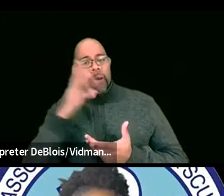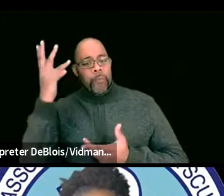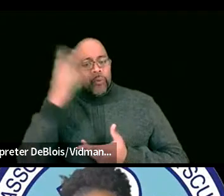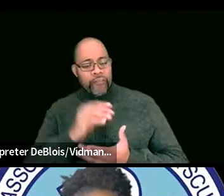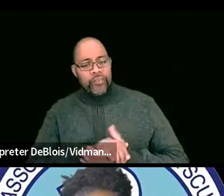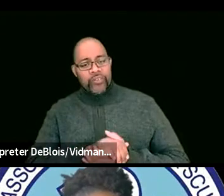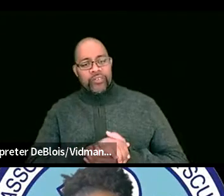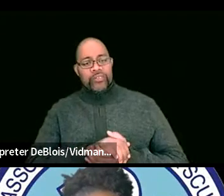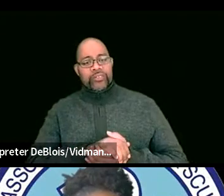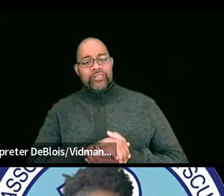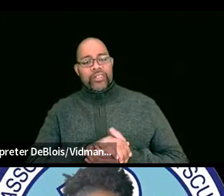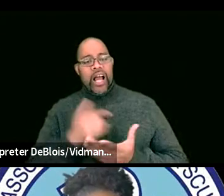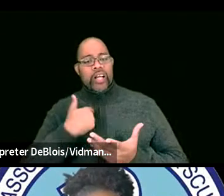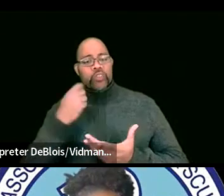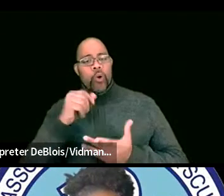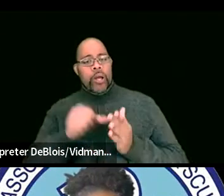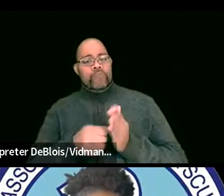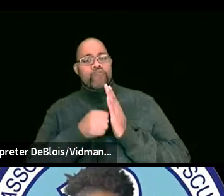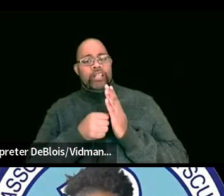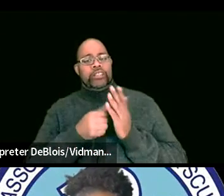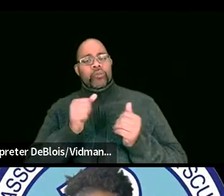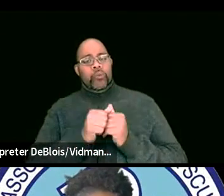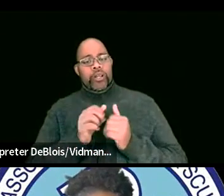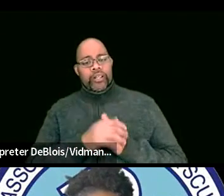beautiful. Like I was so impressed with